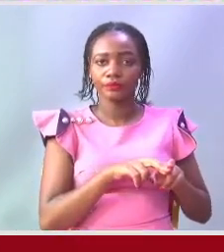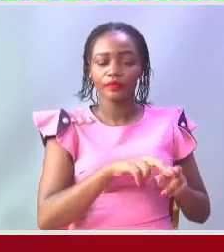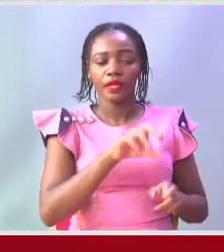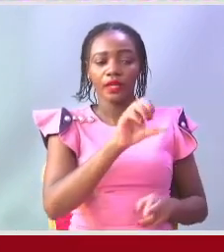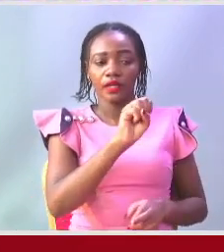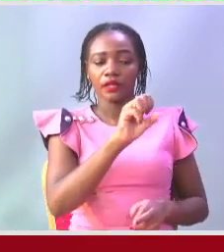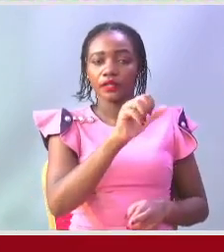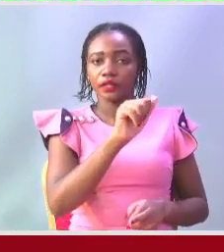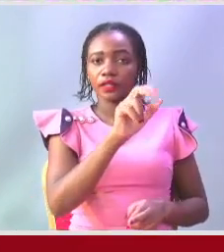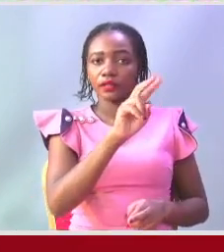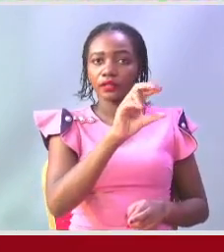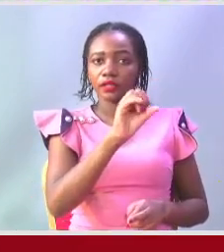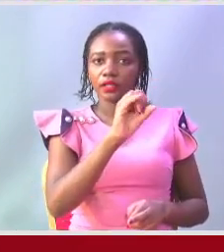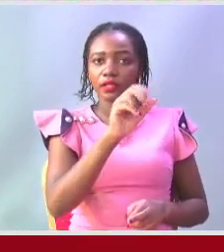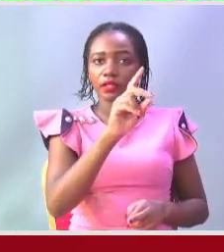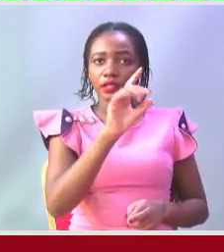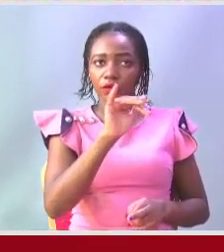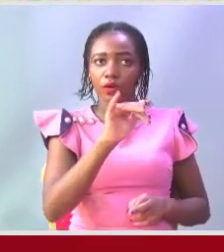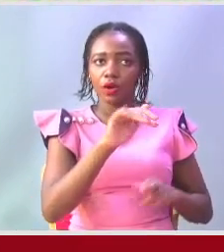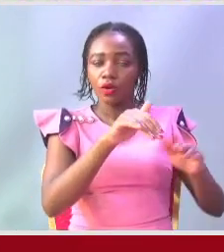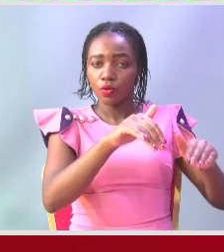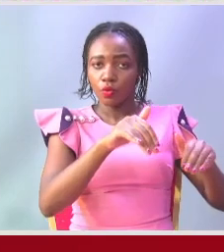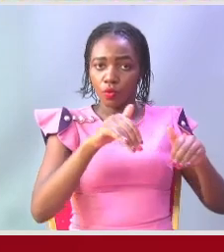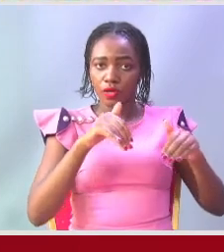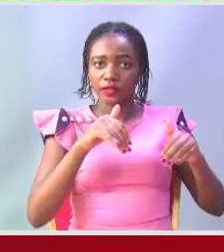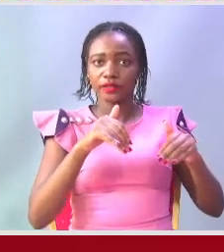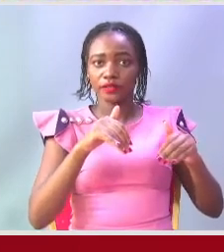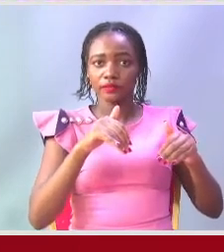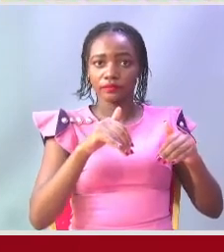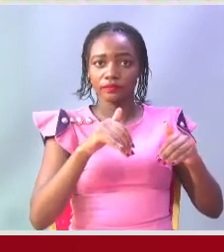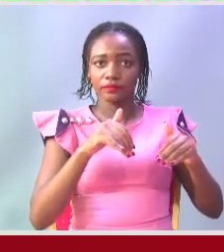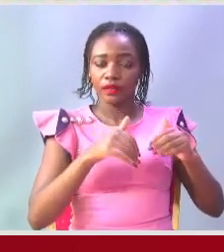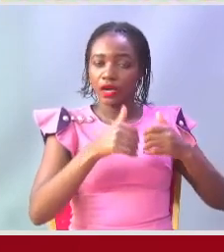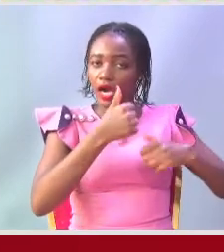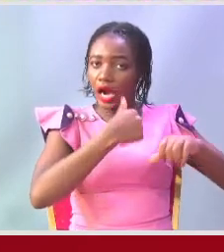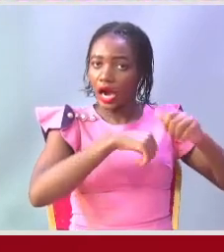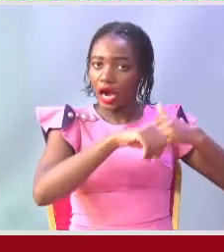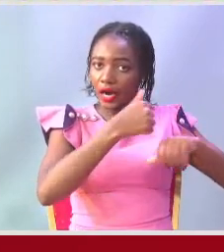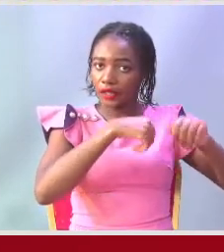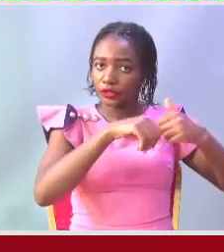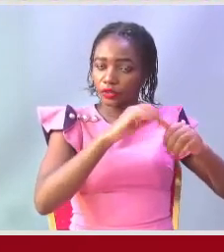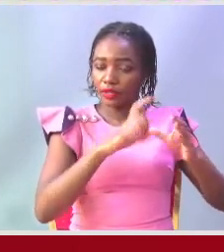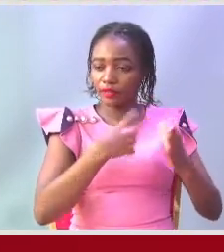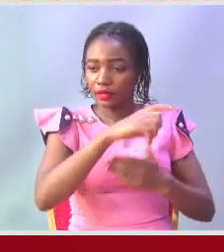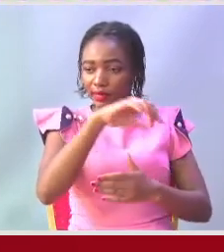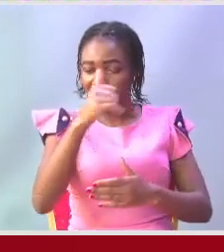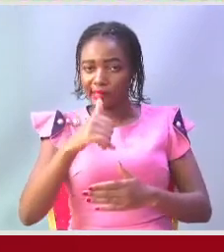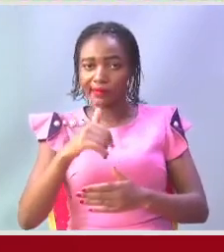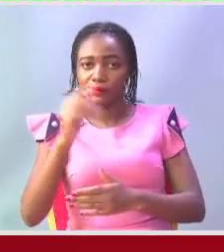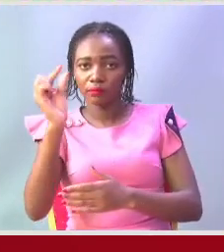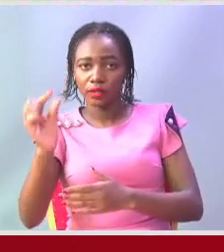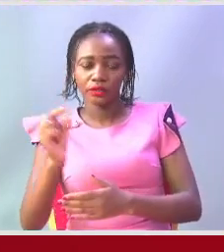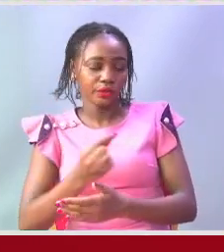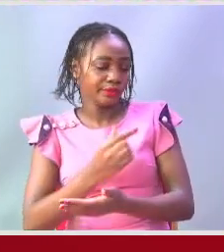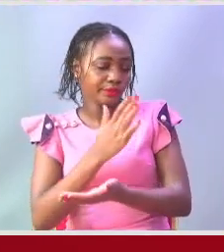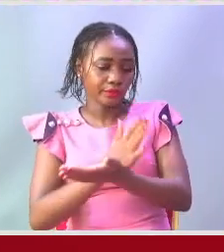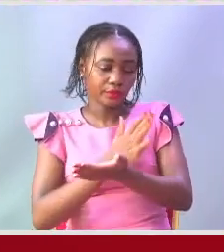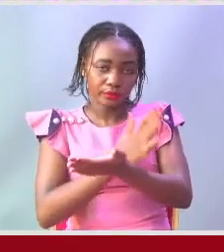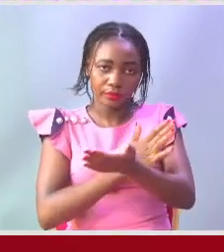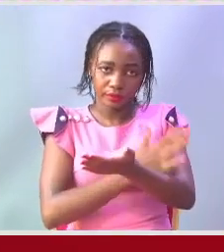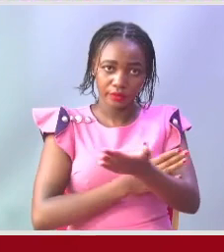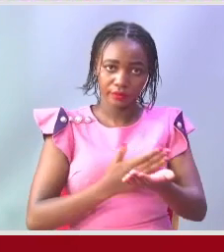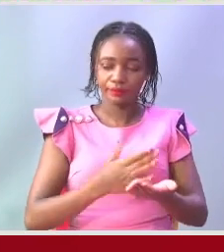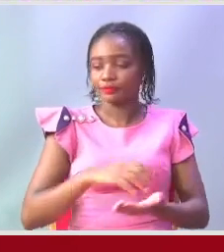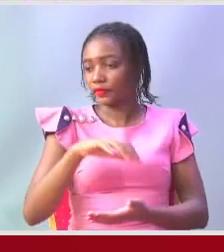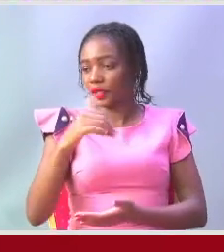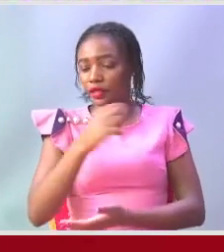Sangailu, awaiting further action, while the one who was injured was treated and discharged from